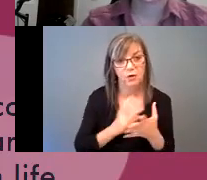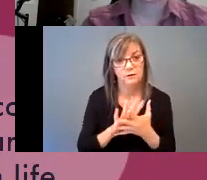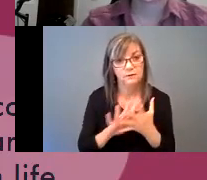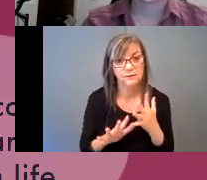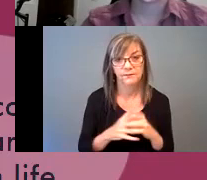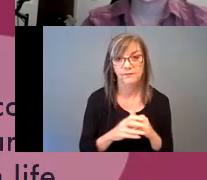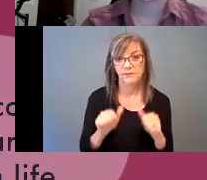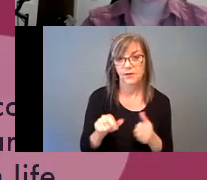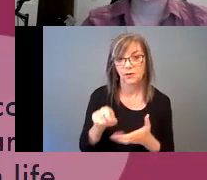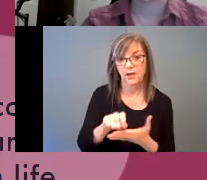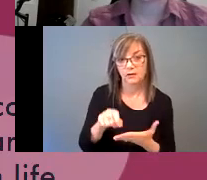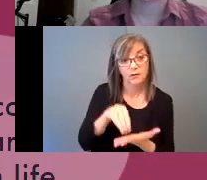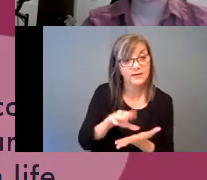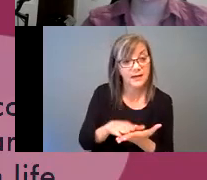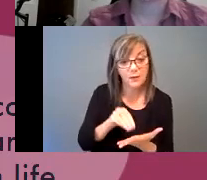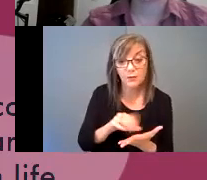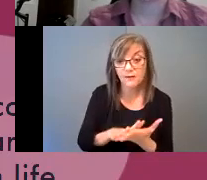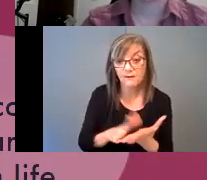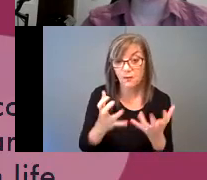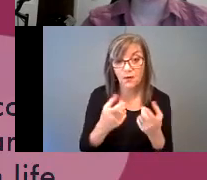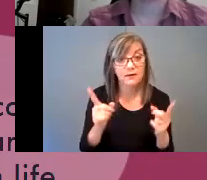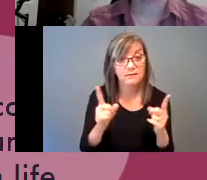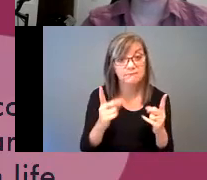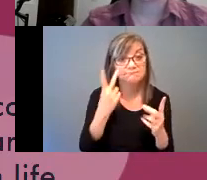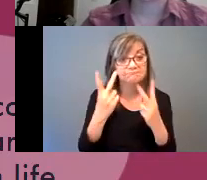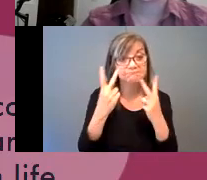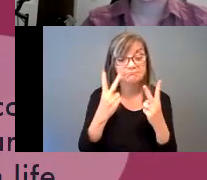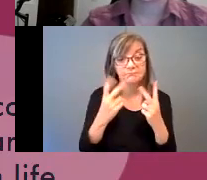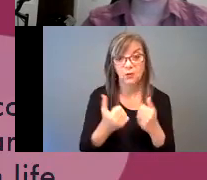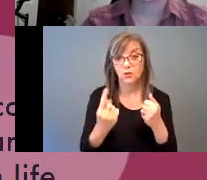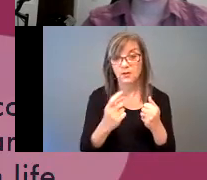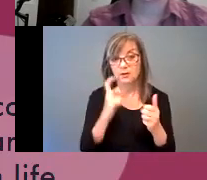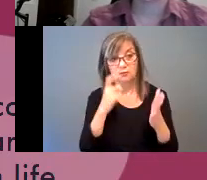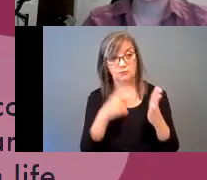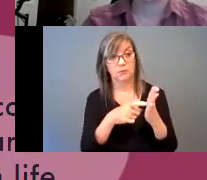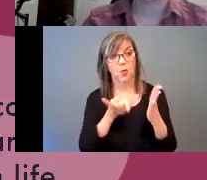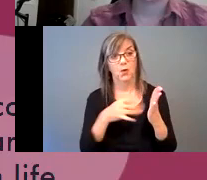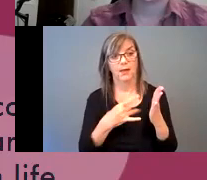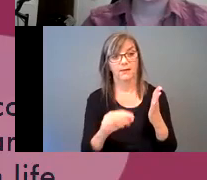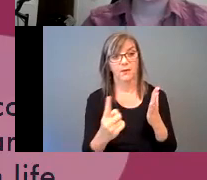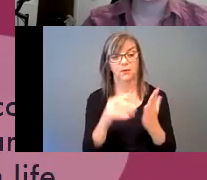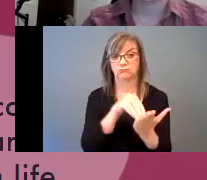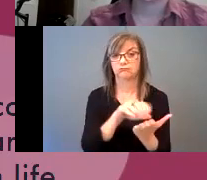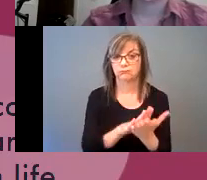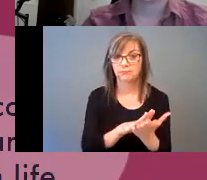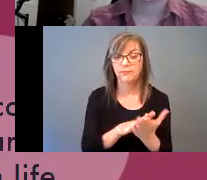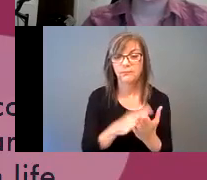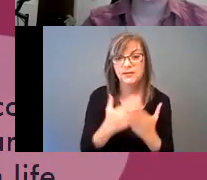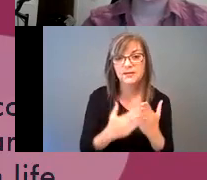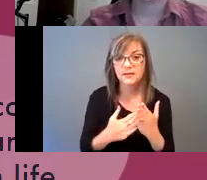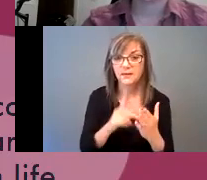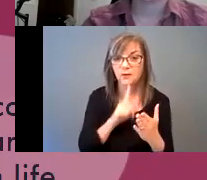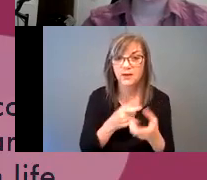can write some of these down if any of these really stand out to you. But these are just some affirmations that really